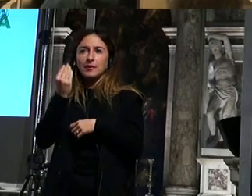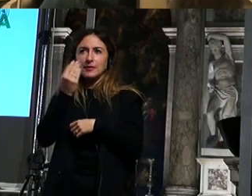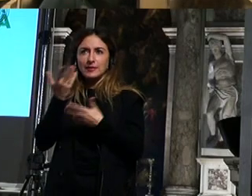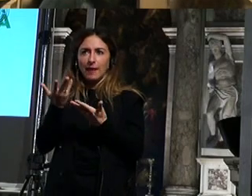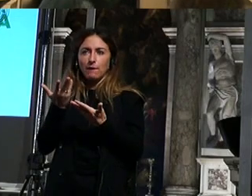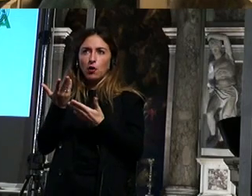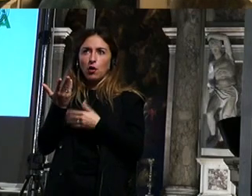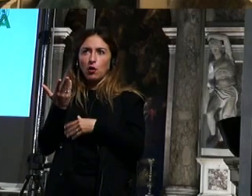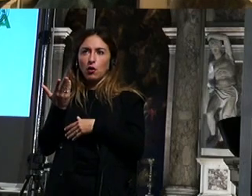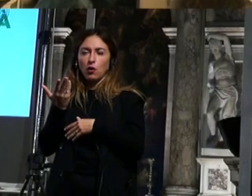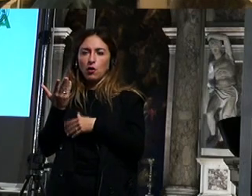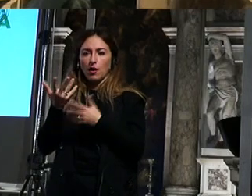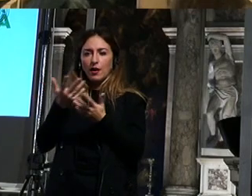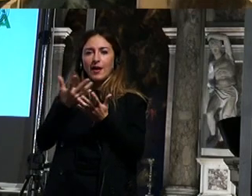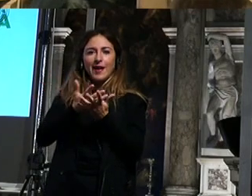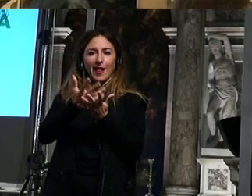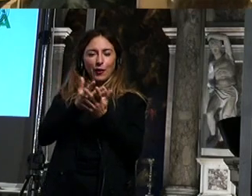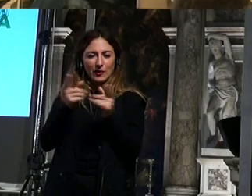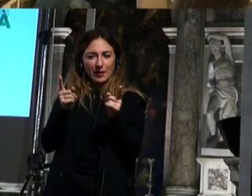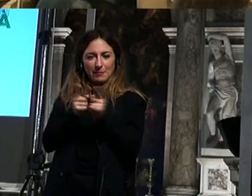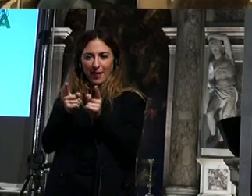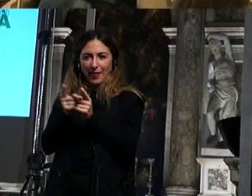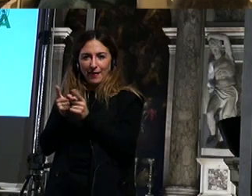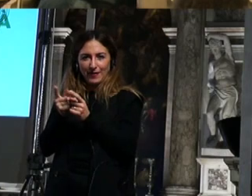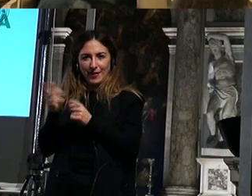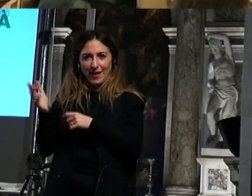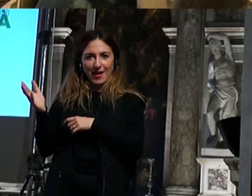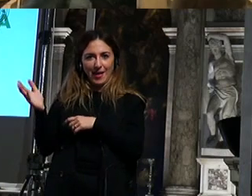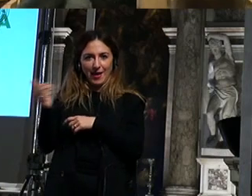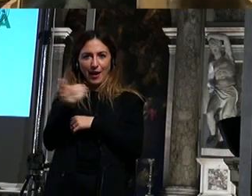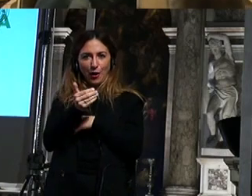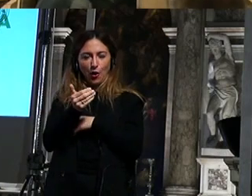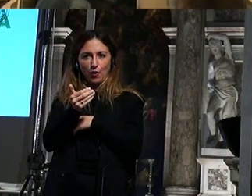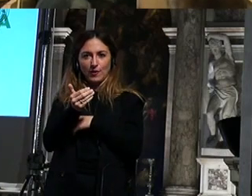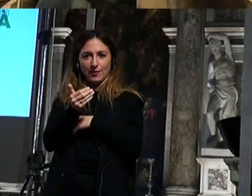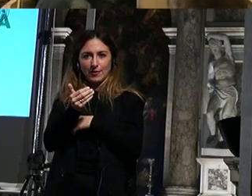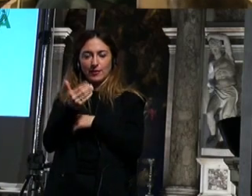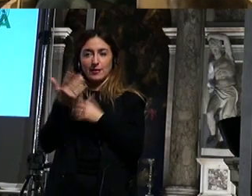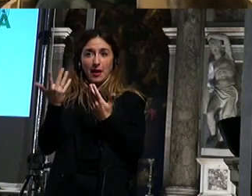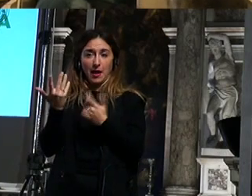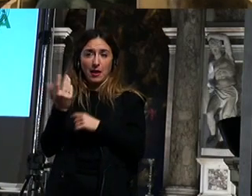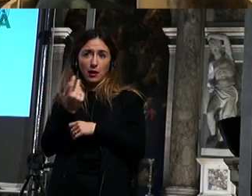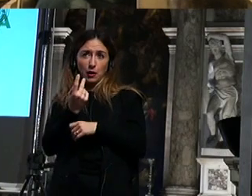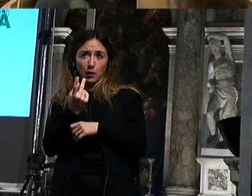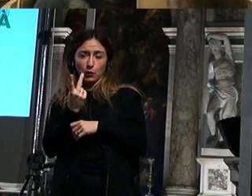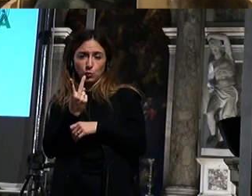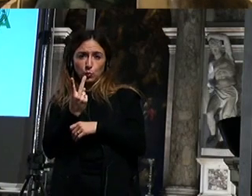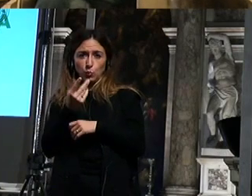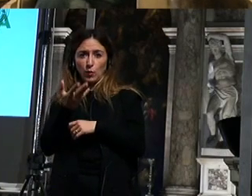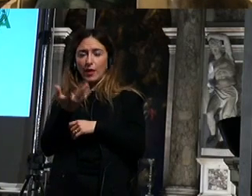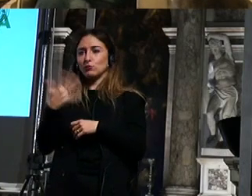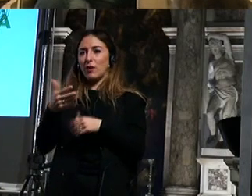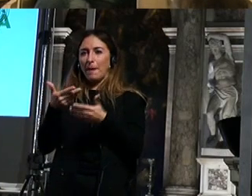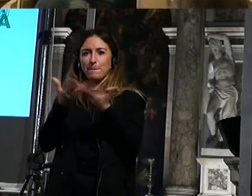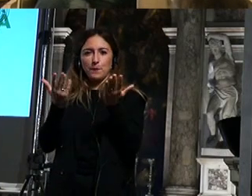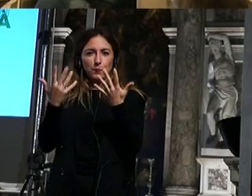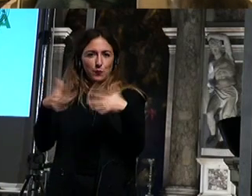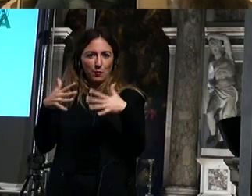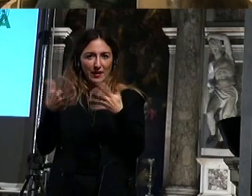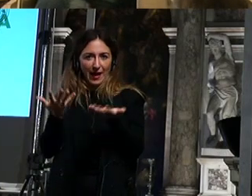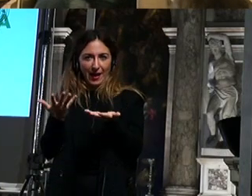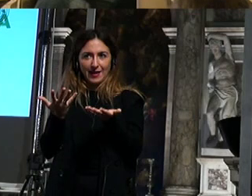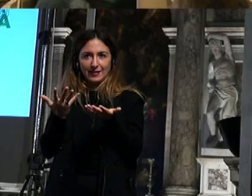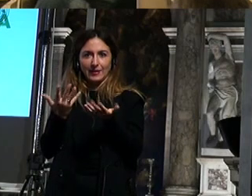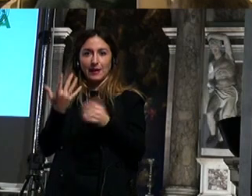to think. Some of them had been published, a couple of them had been written already, but many of them I was going to write for this